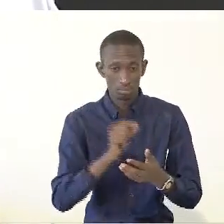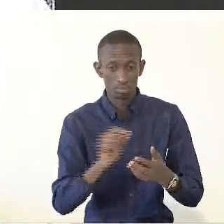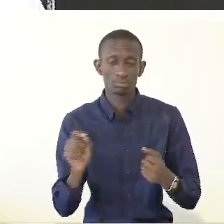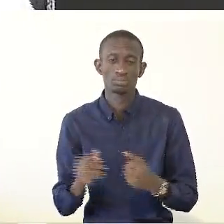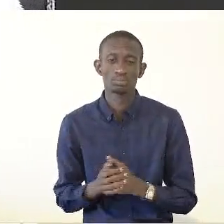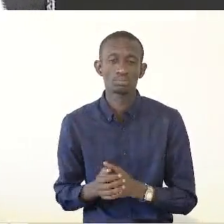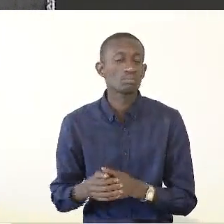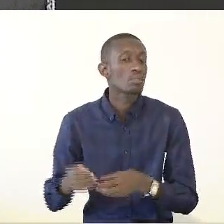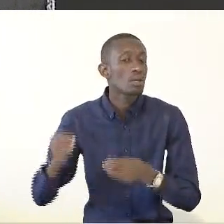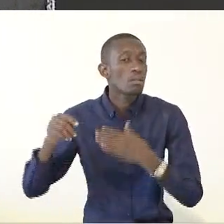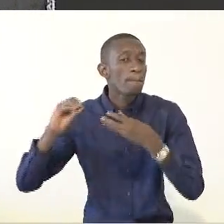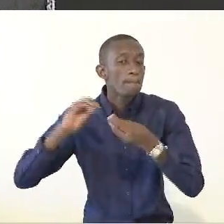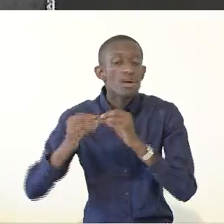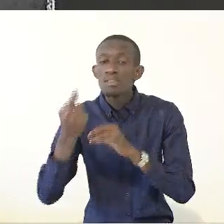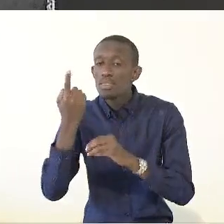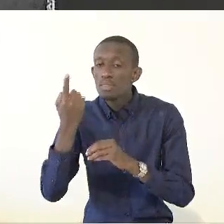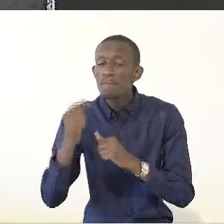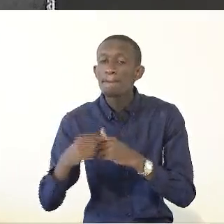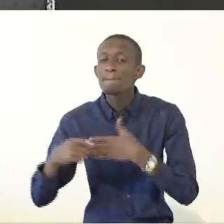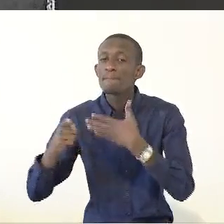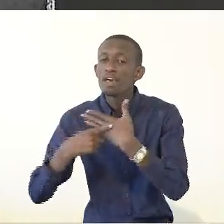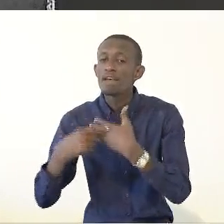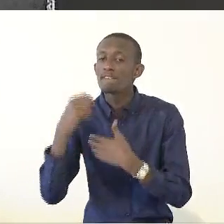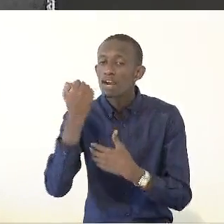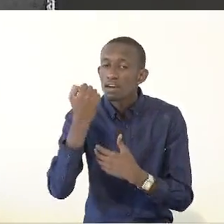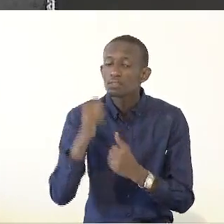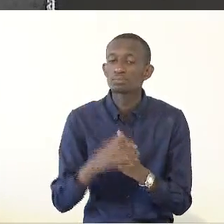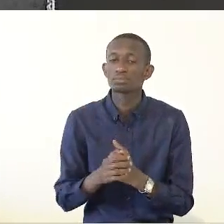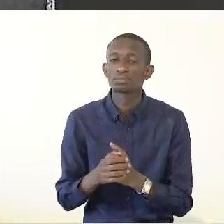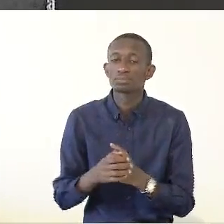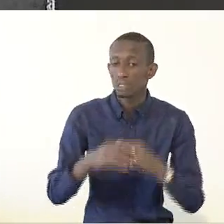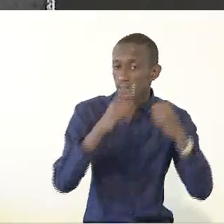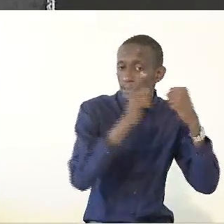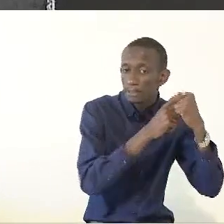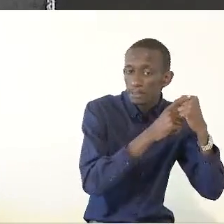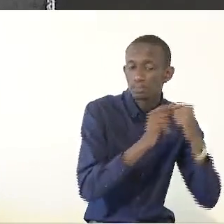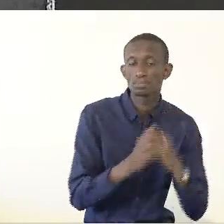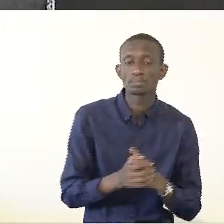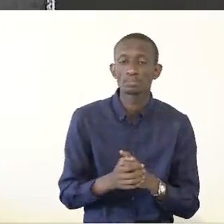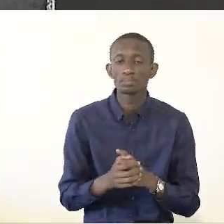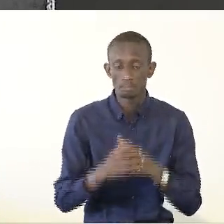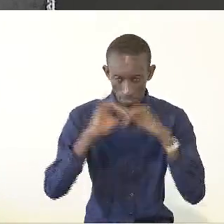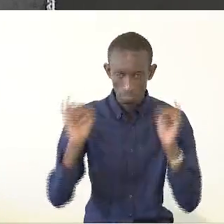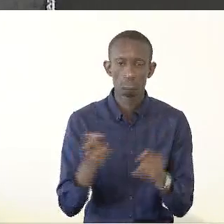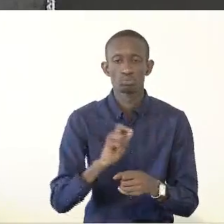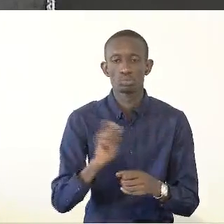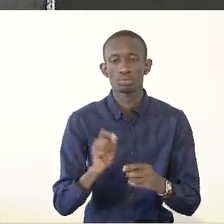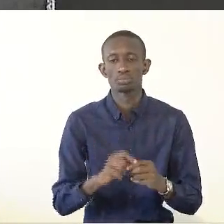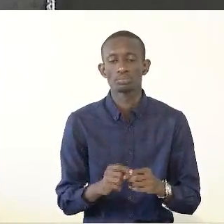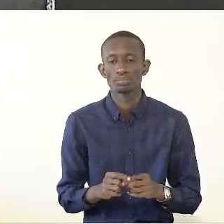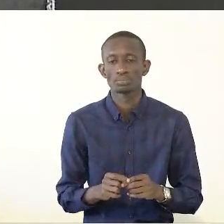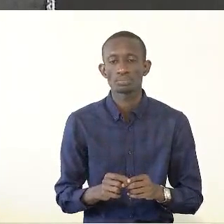is negative 5 and 6. Where is negative 5? It's here on x and 6 on y. We try to put it there.